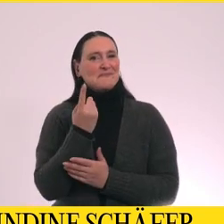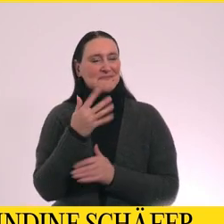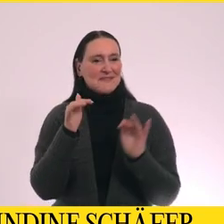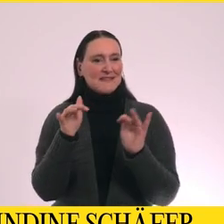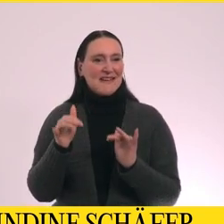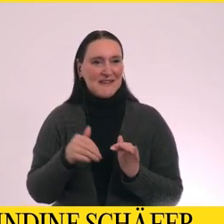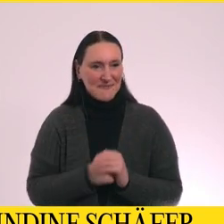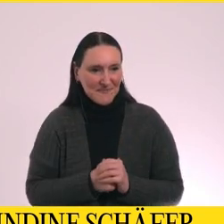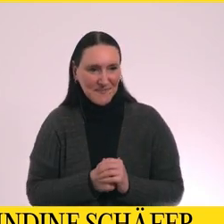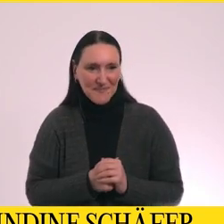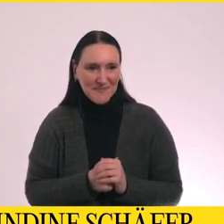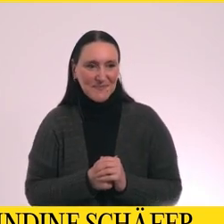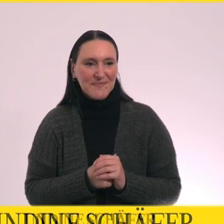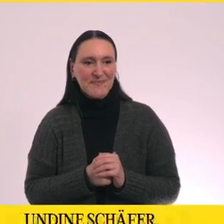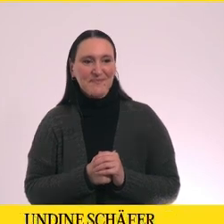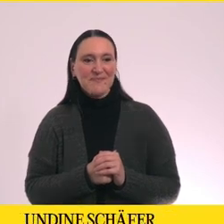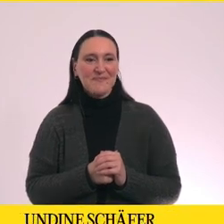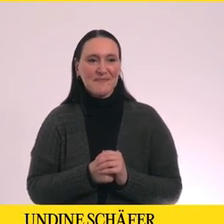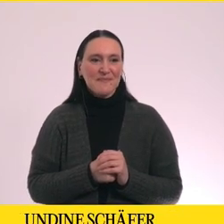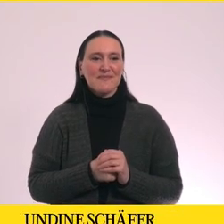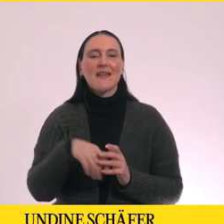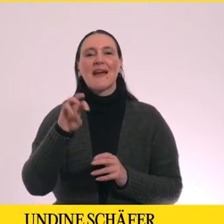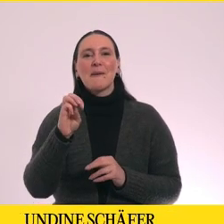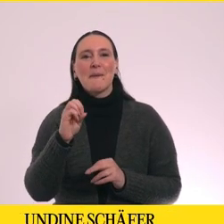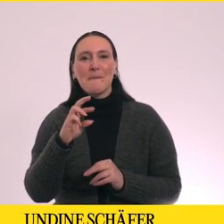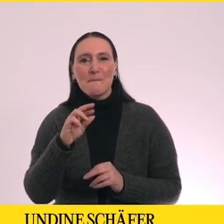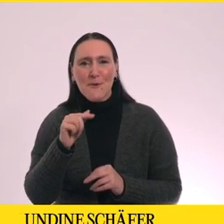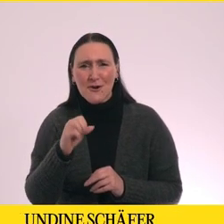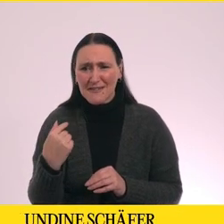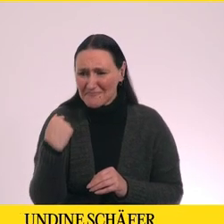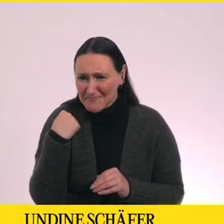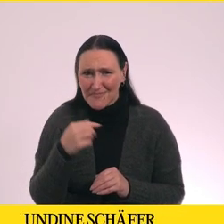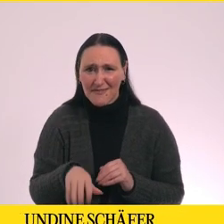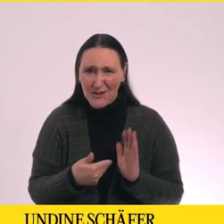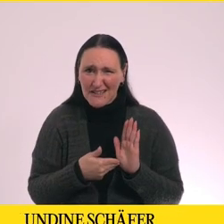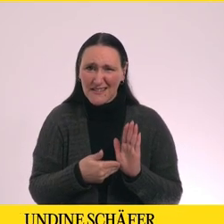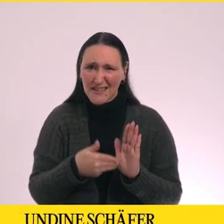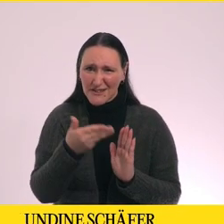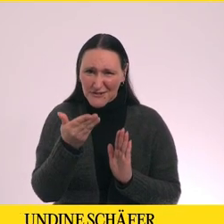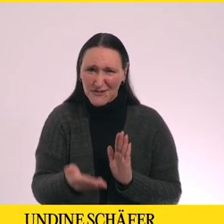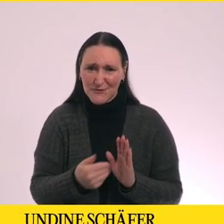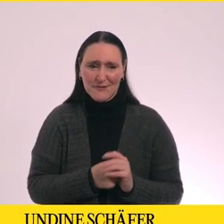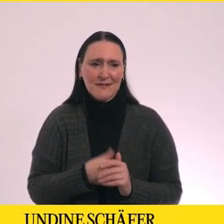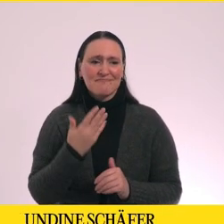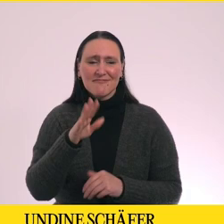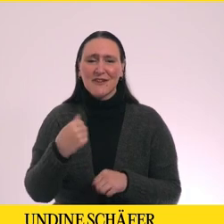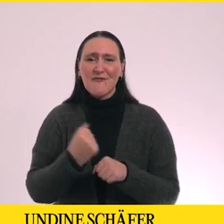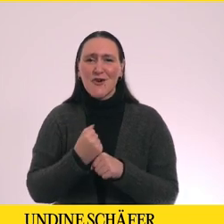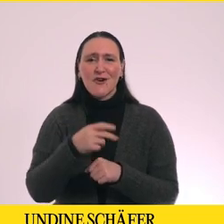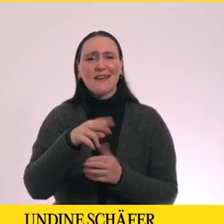were, Morten was just introducing you and saying something about your role and work within Trampoline House.